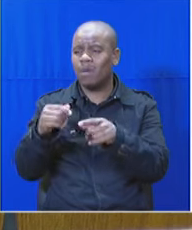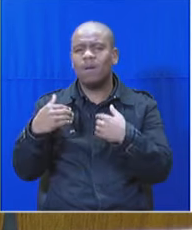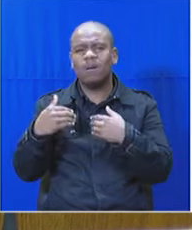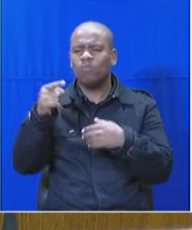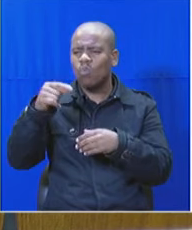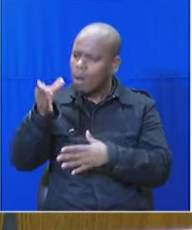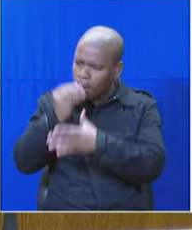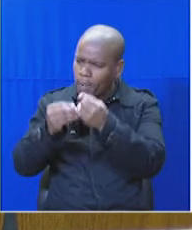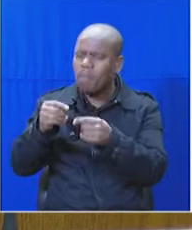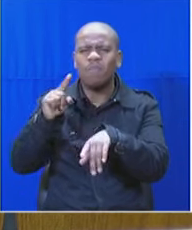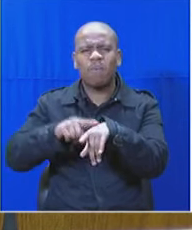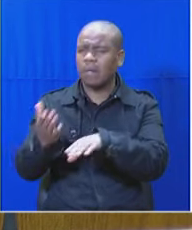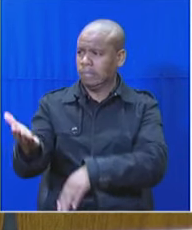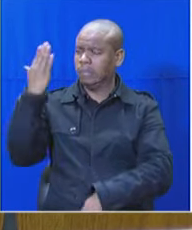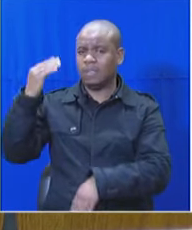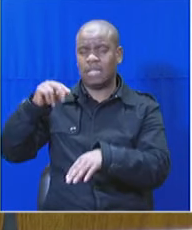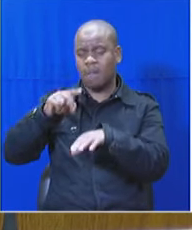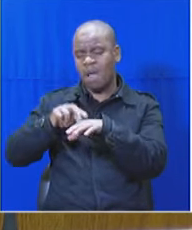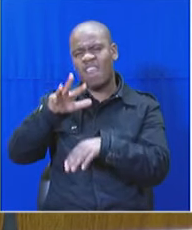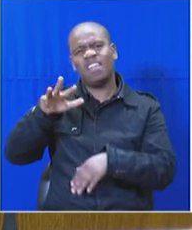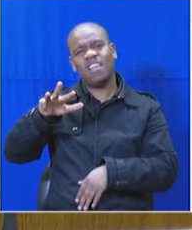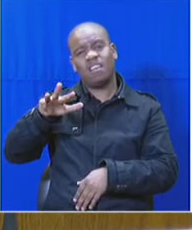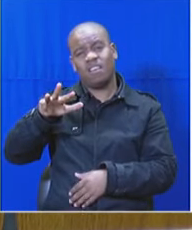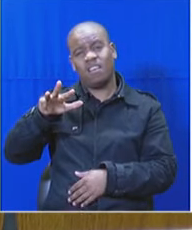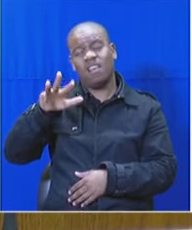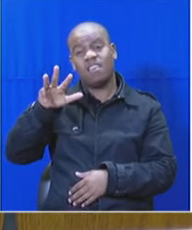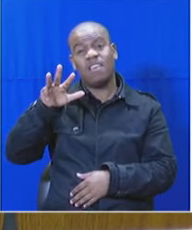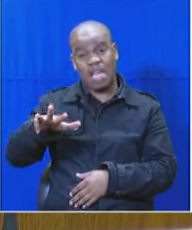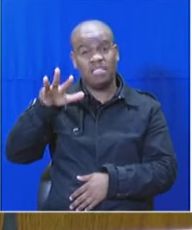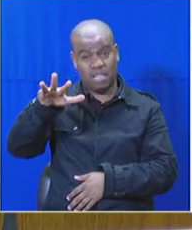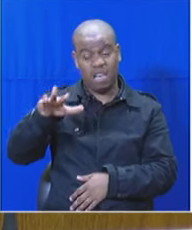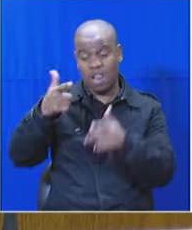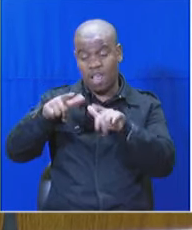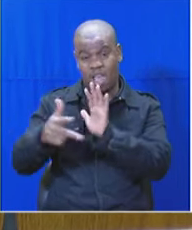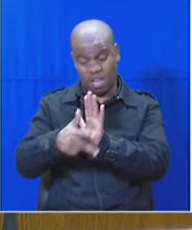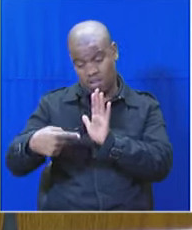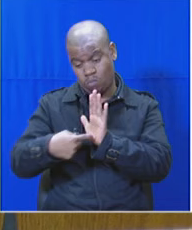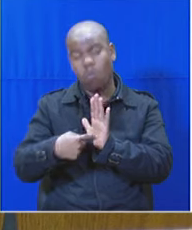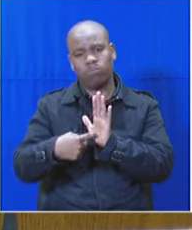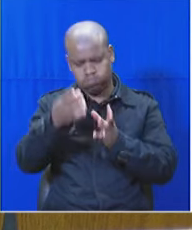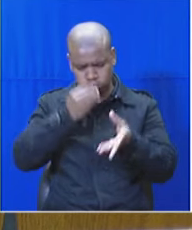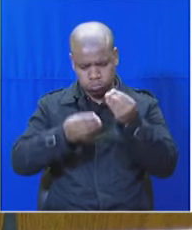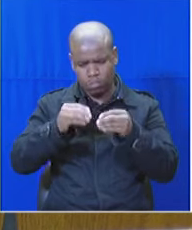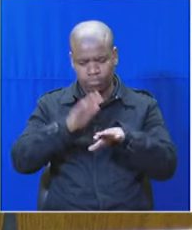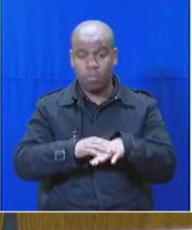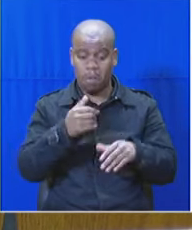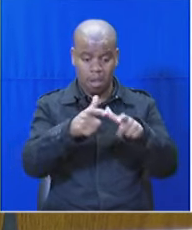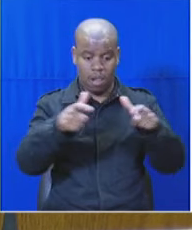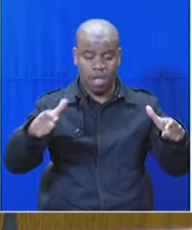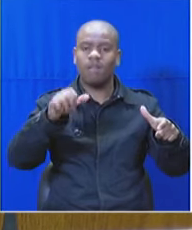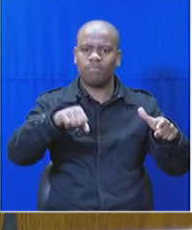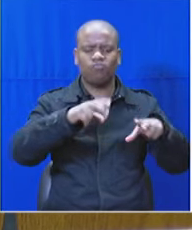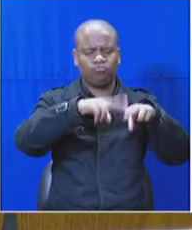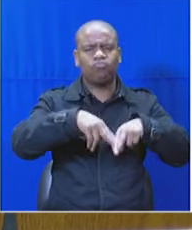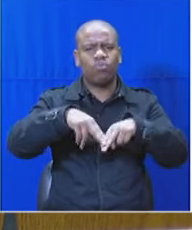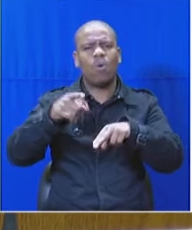750 hectares between 1918 and 1950, and between 750 hectares to over 2,000